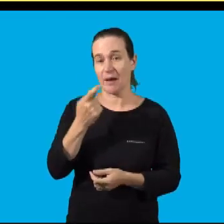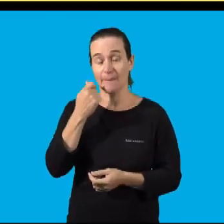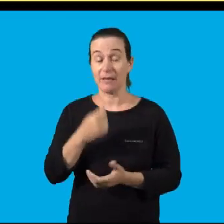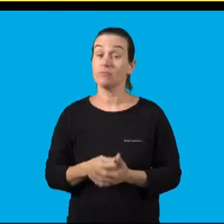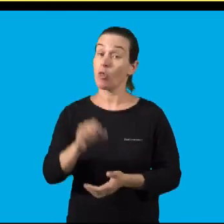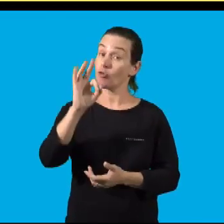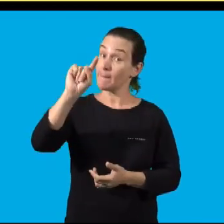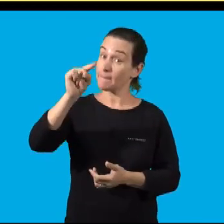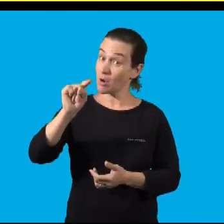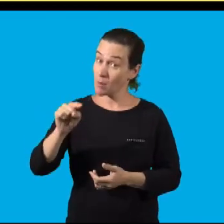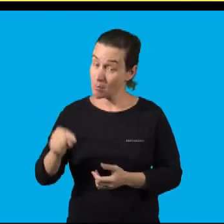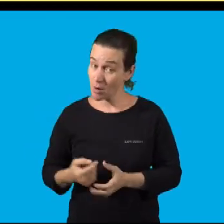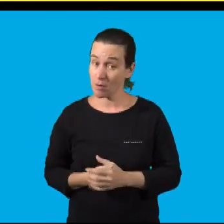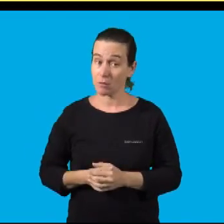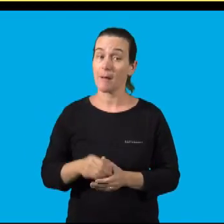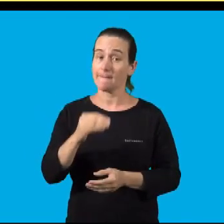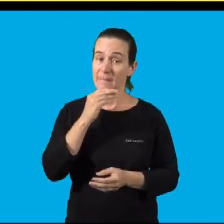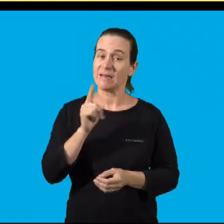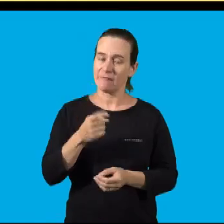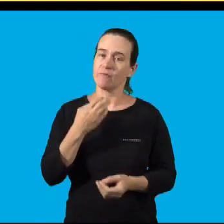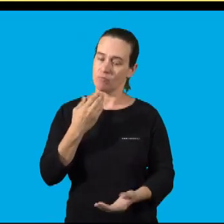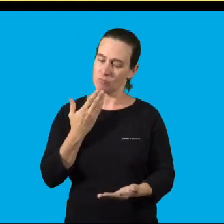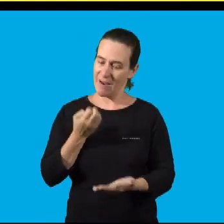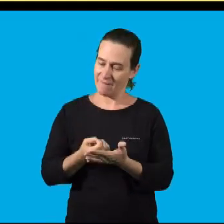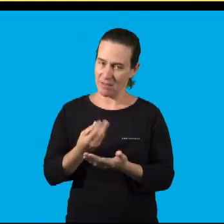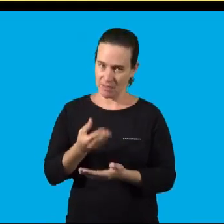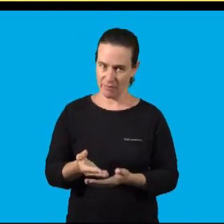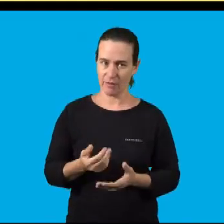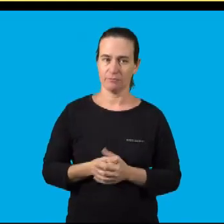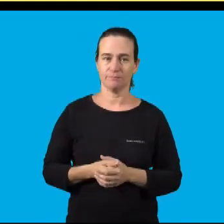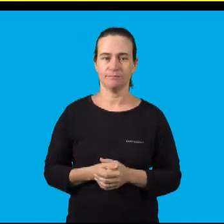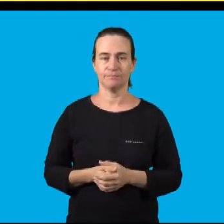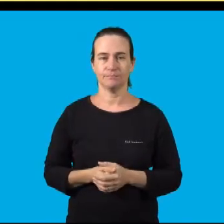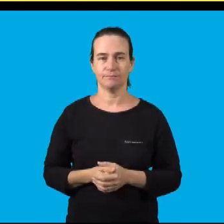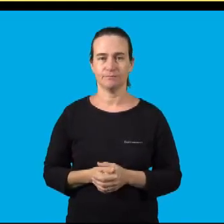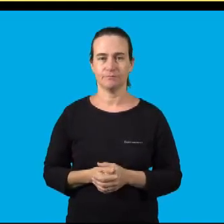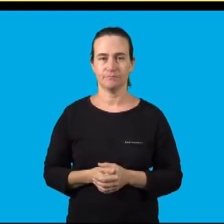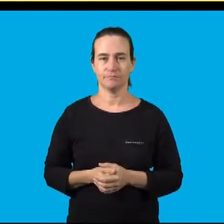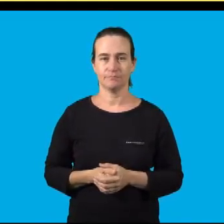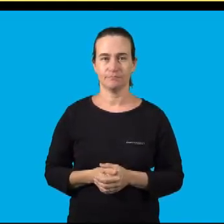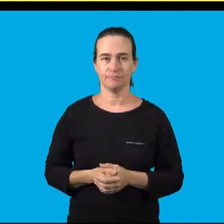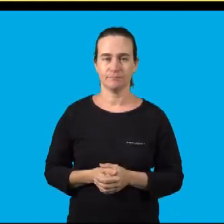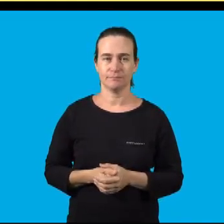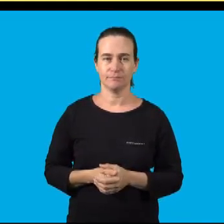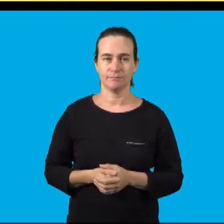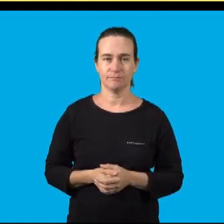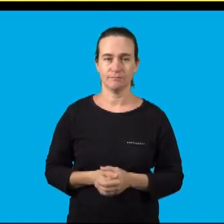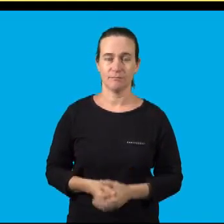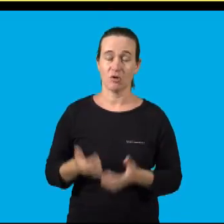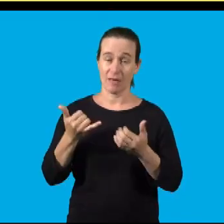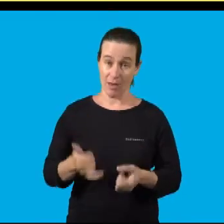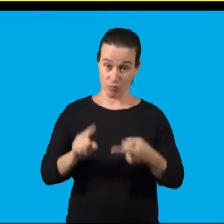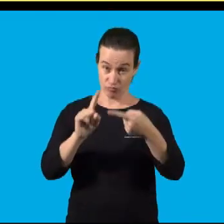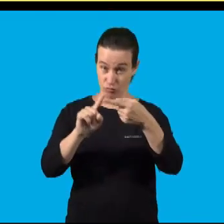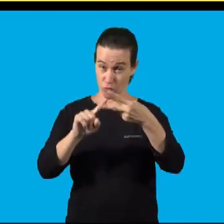if a comment is evident. So once again, let's quickly look. We've looked